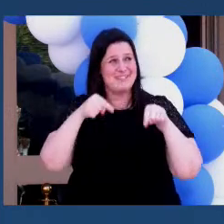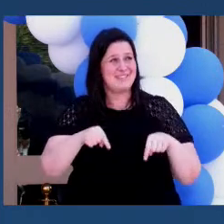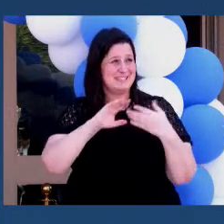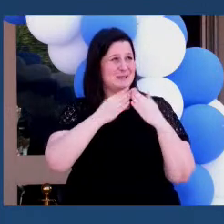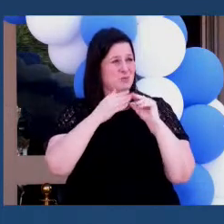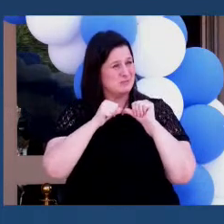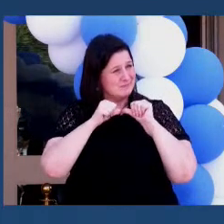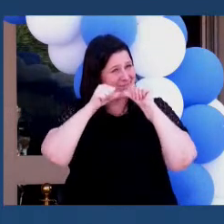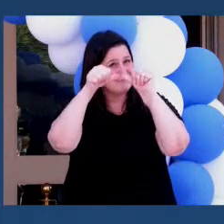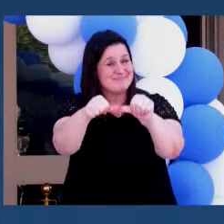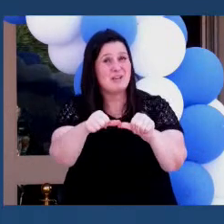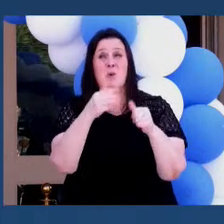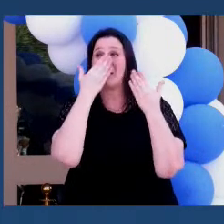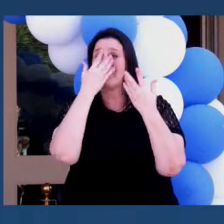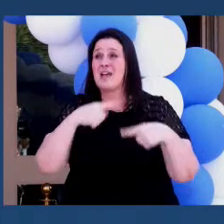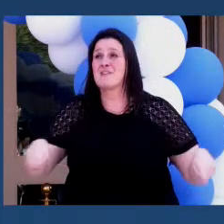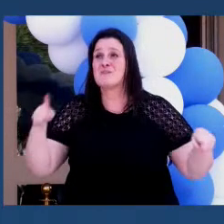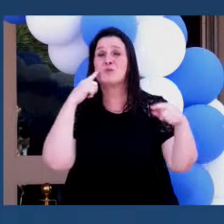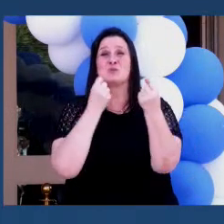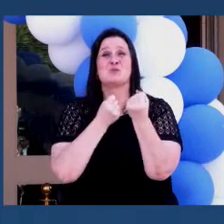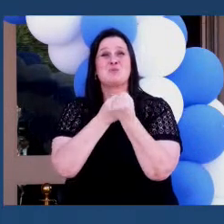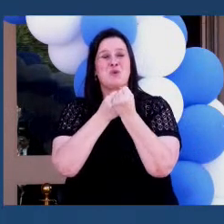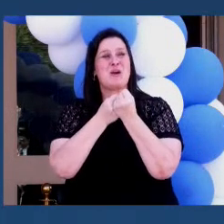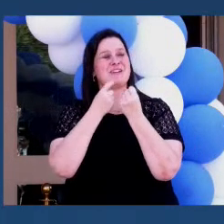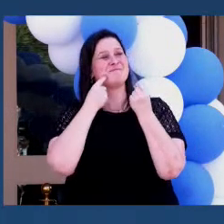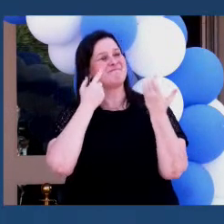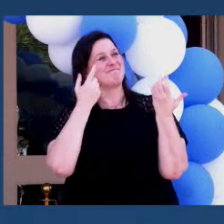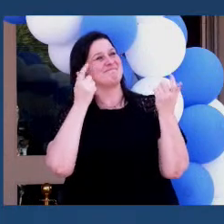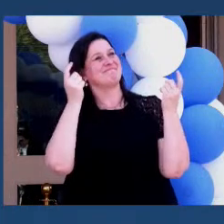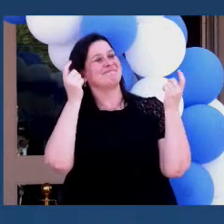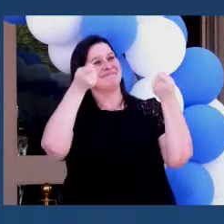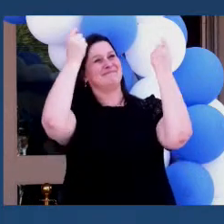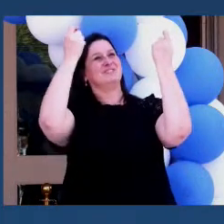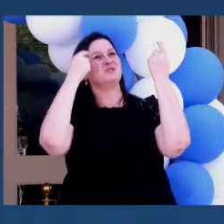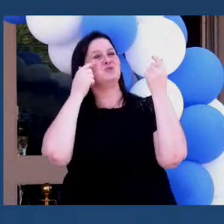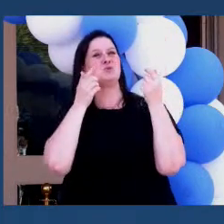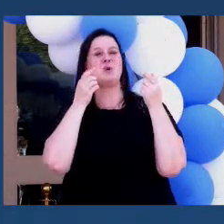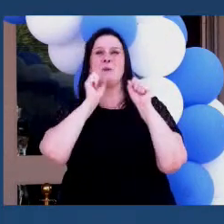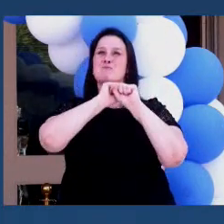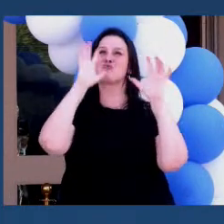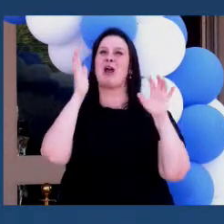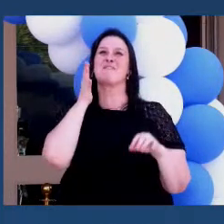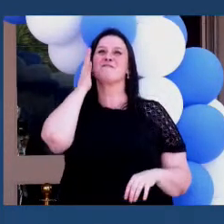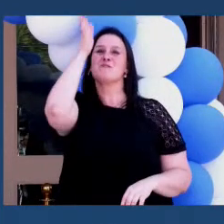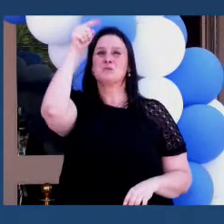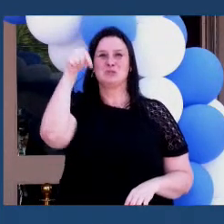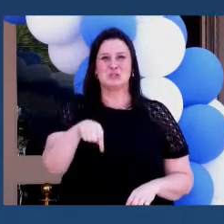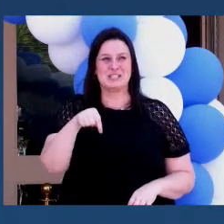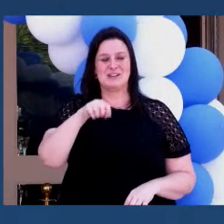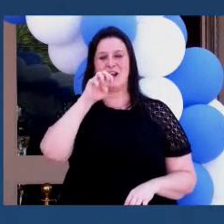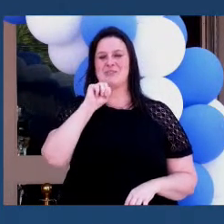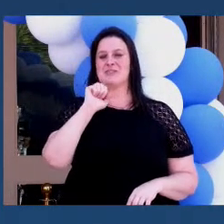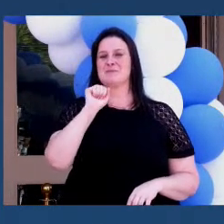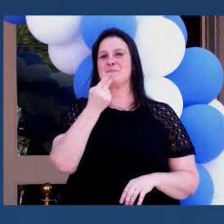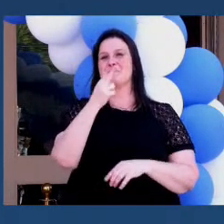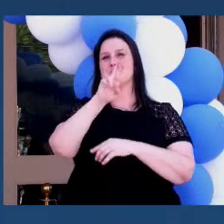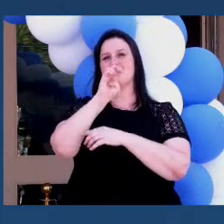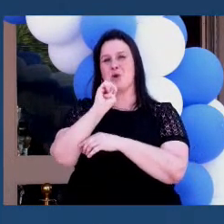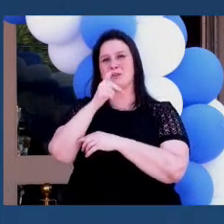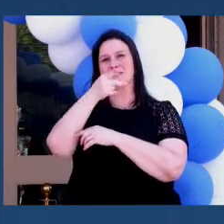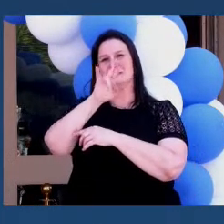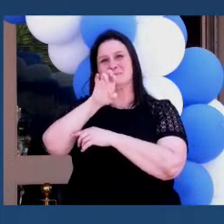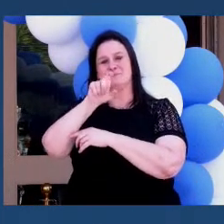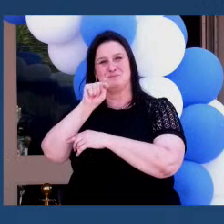want to thank you all for your support, and here's to a bright future ahead at the Maurice Pritchett Senior Academy.